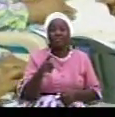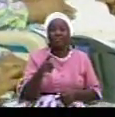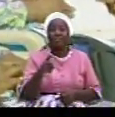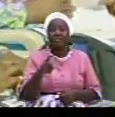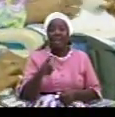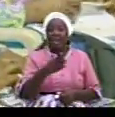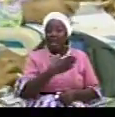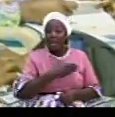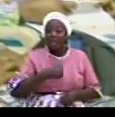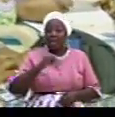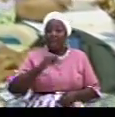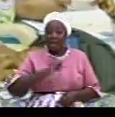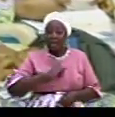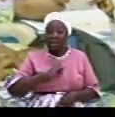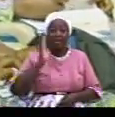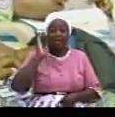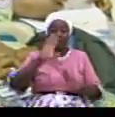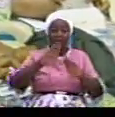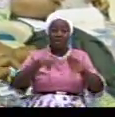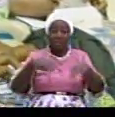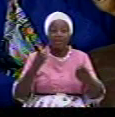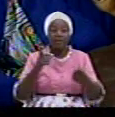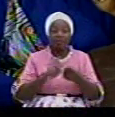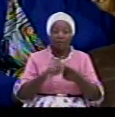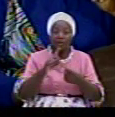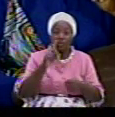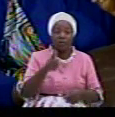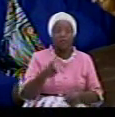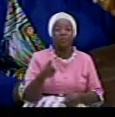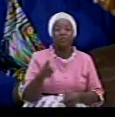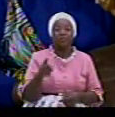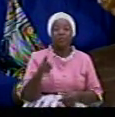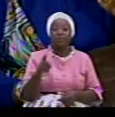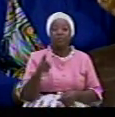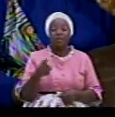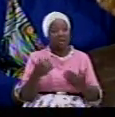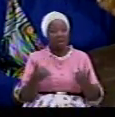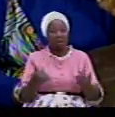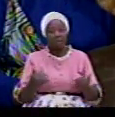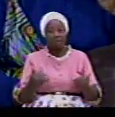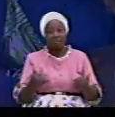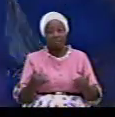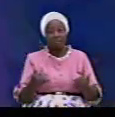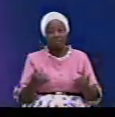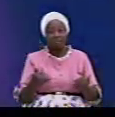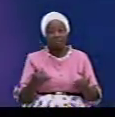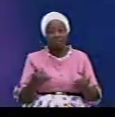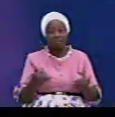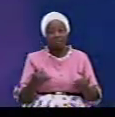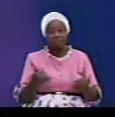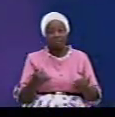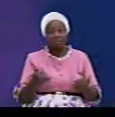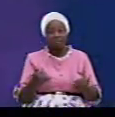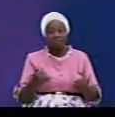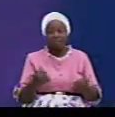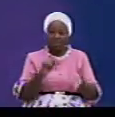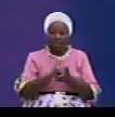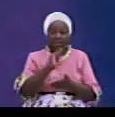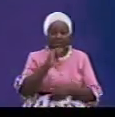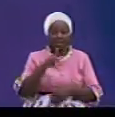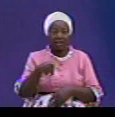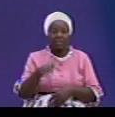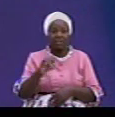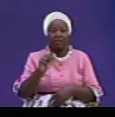I will give unto thee. Now, by the way, that's Peter.